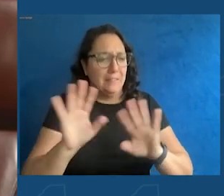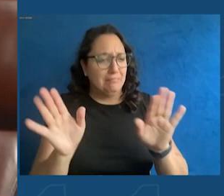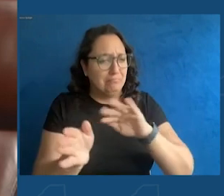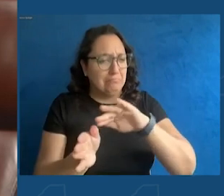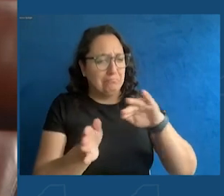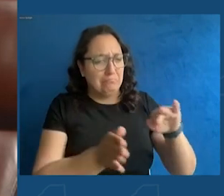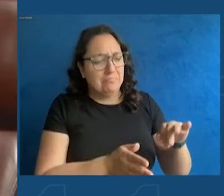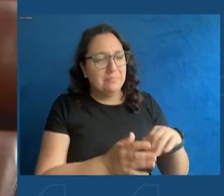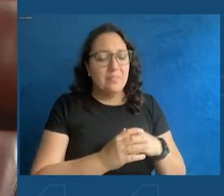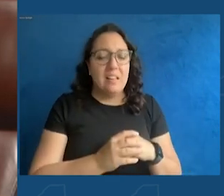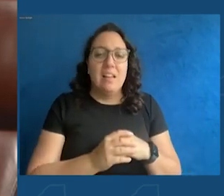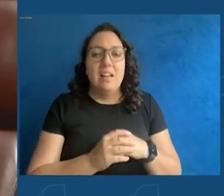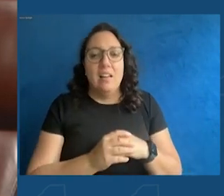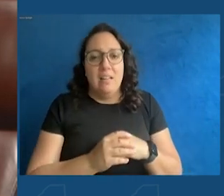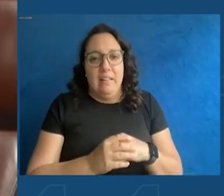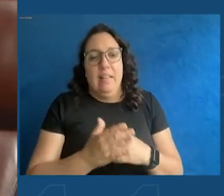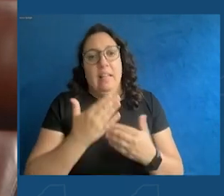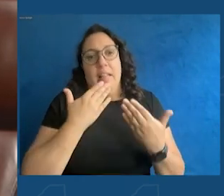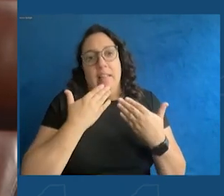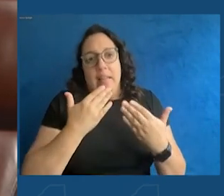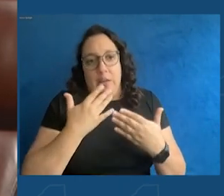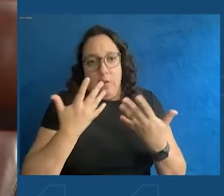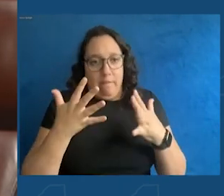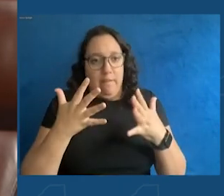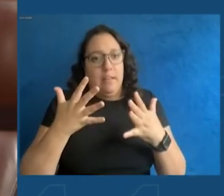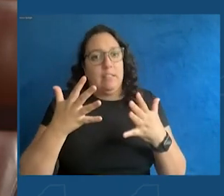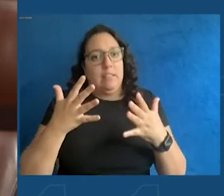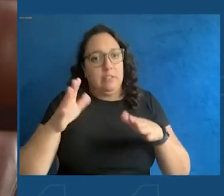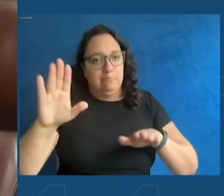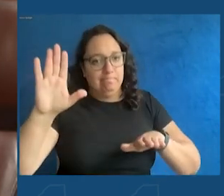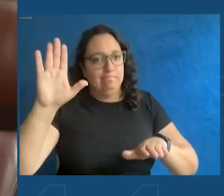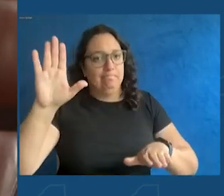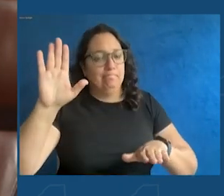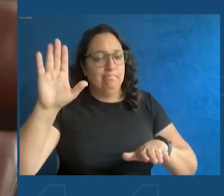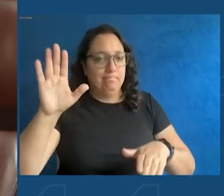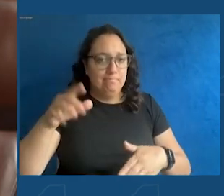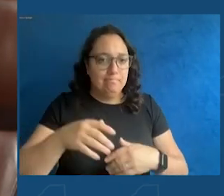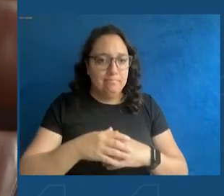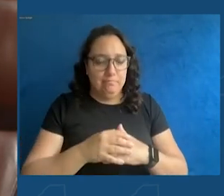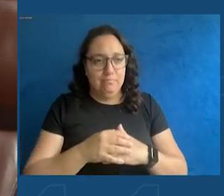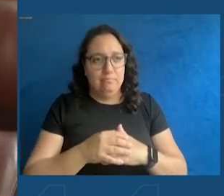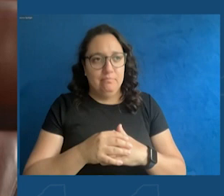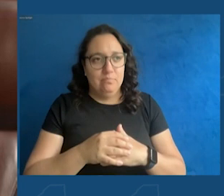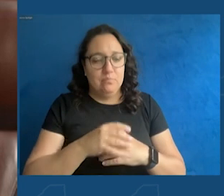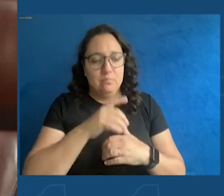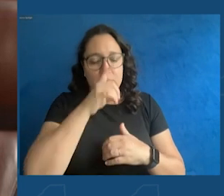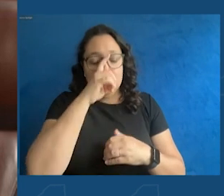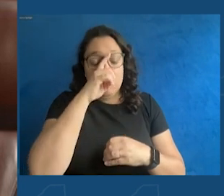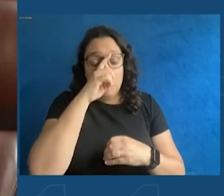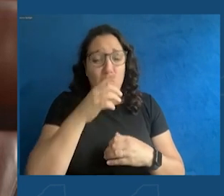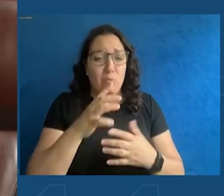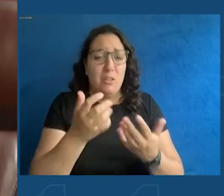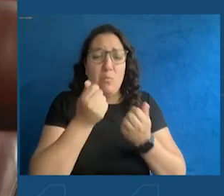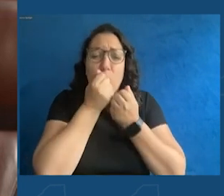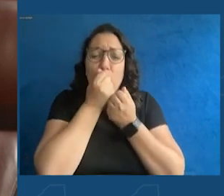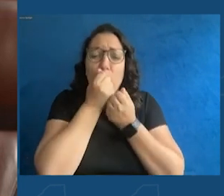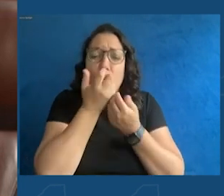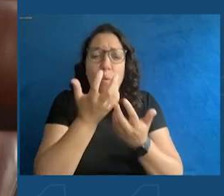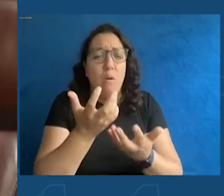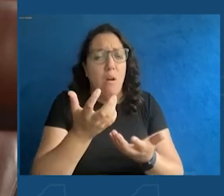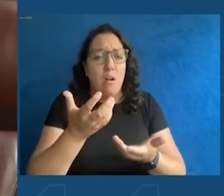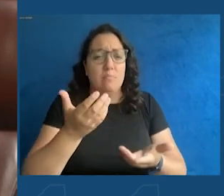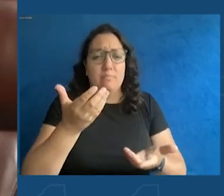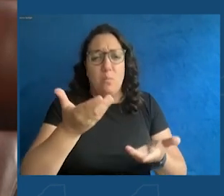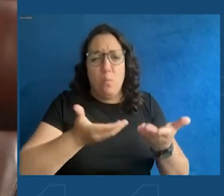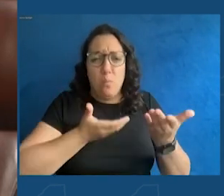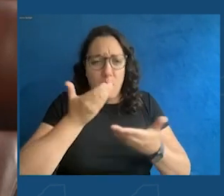Thank you for swearing me in today, and for the warm welcome that you and each one of the other judges